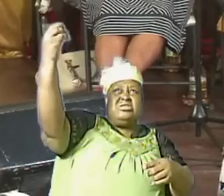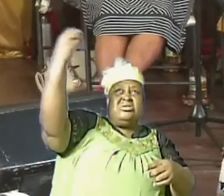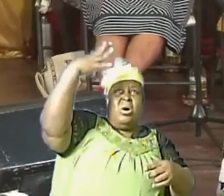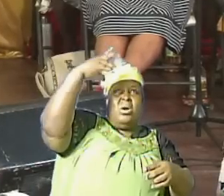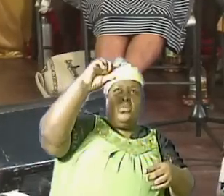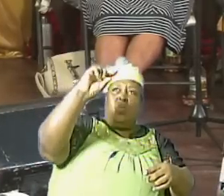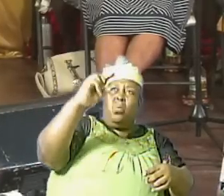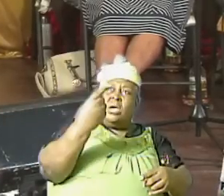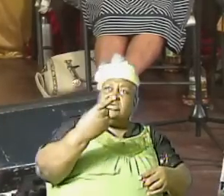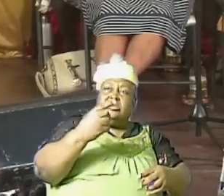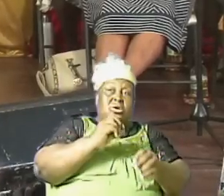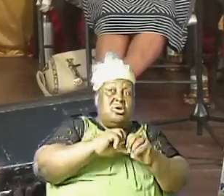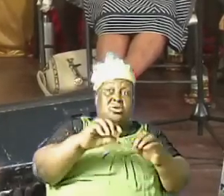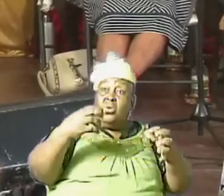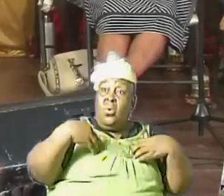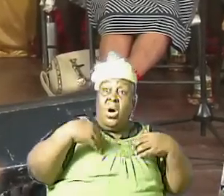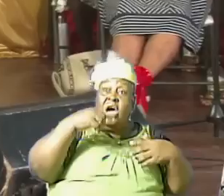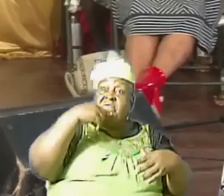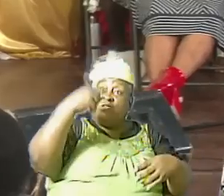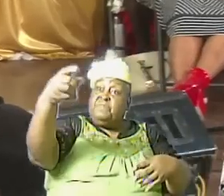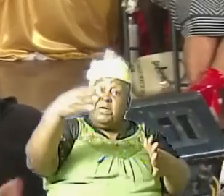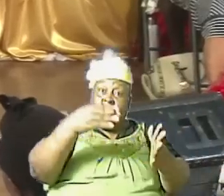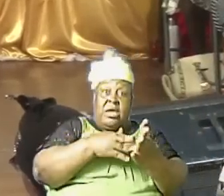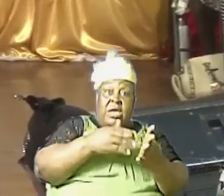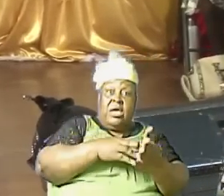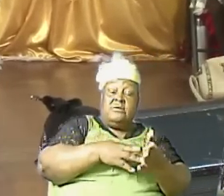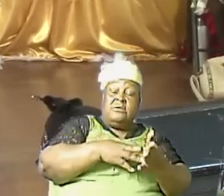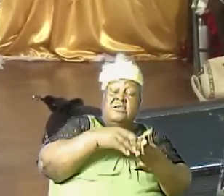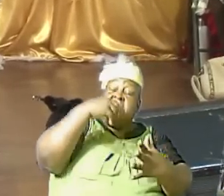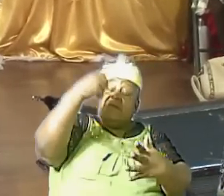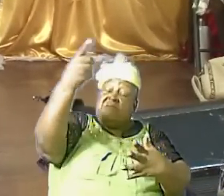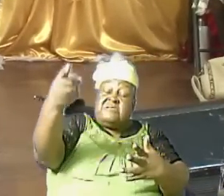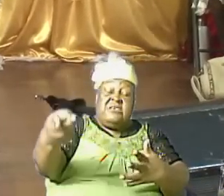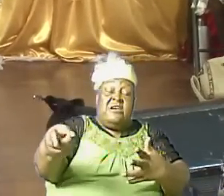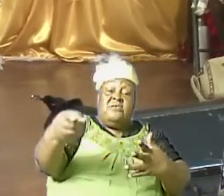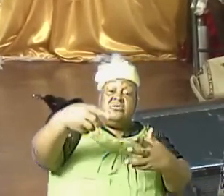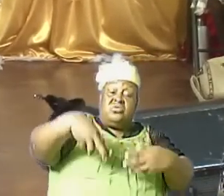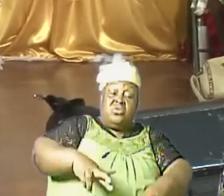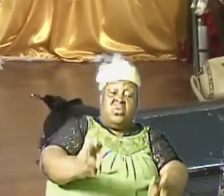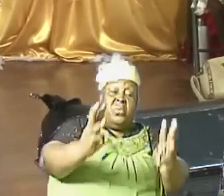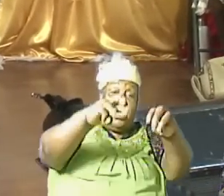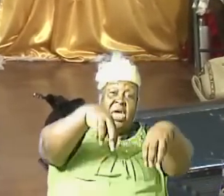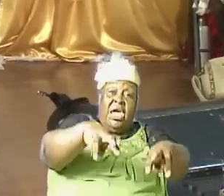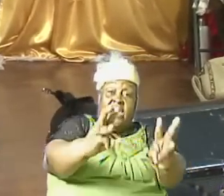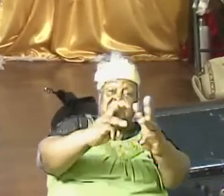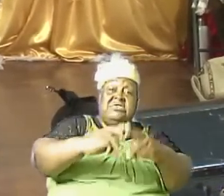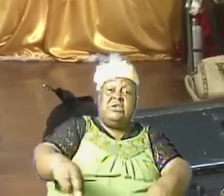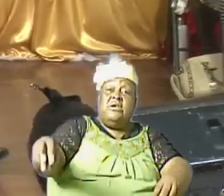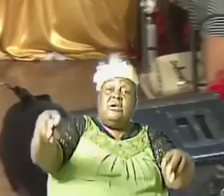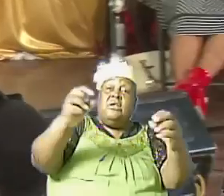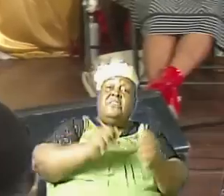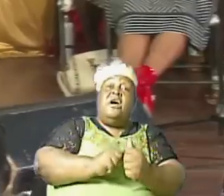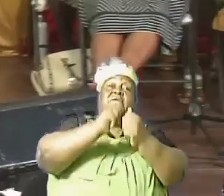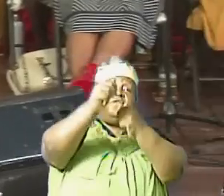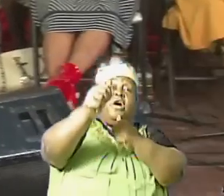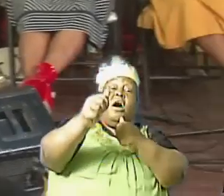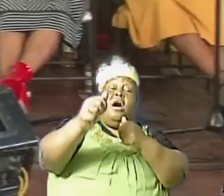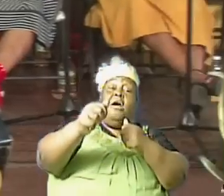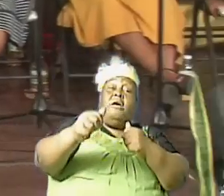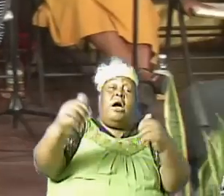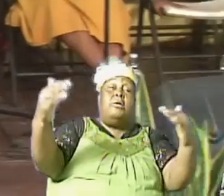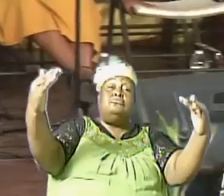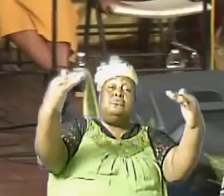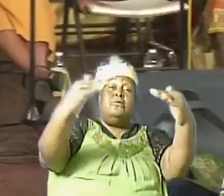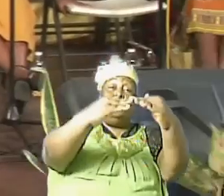he don't have to speak again. He said to the waves, thus far shall thy proud waves